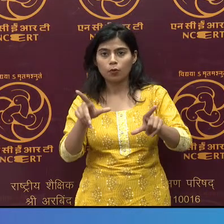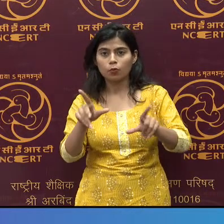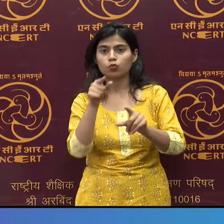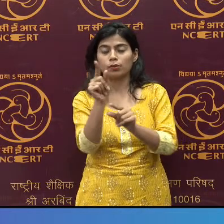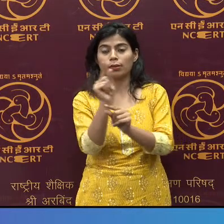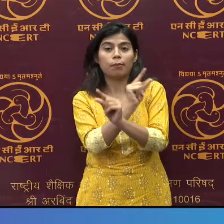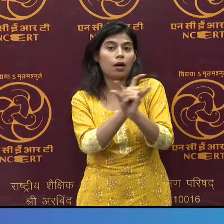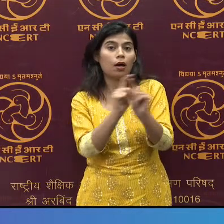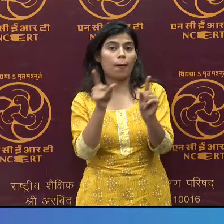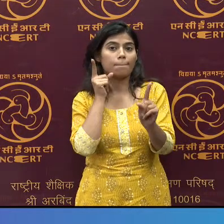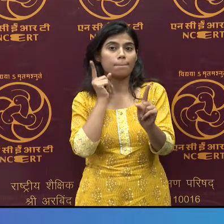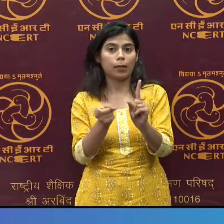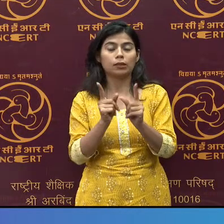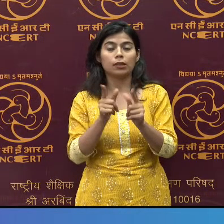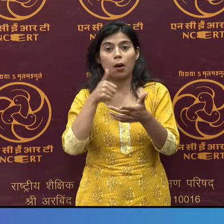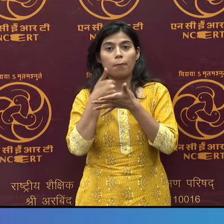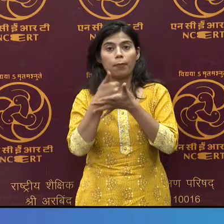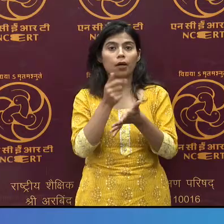will end up